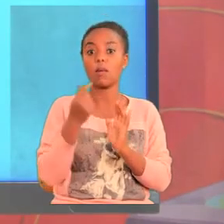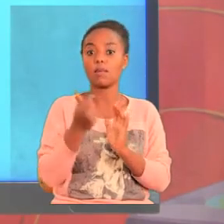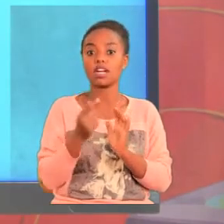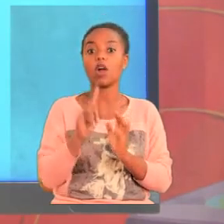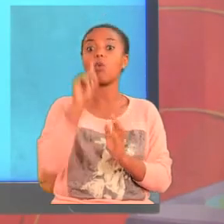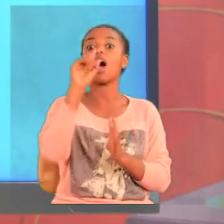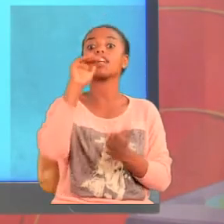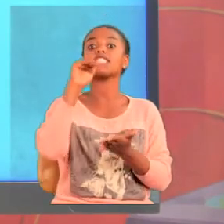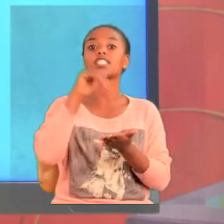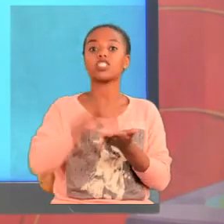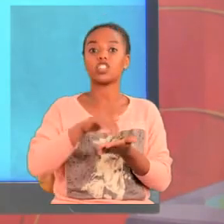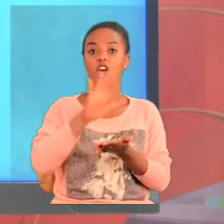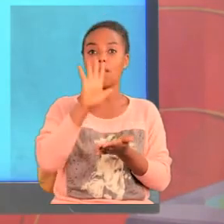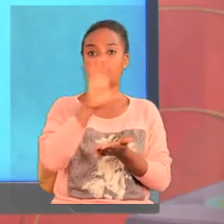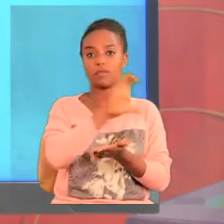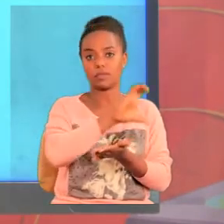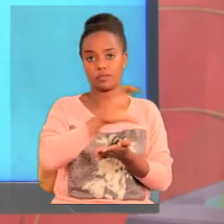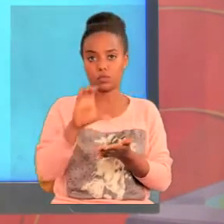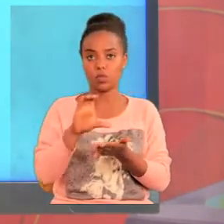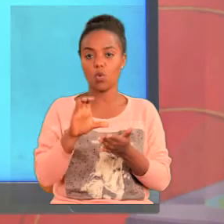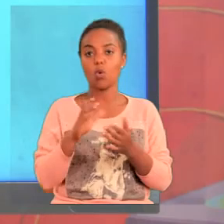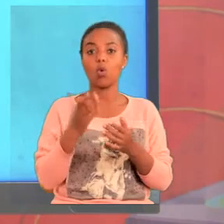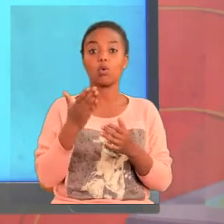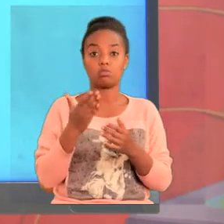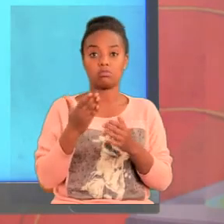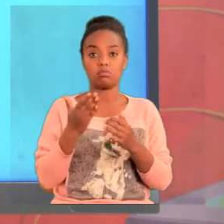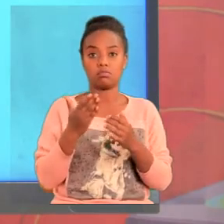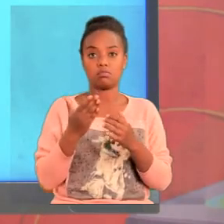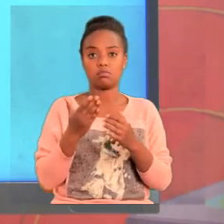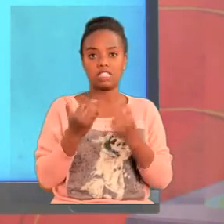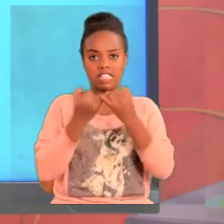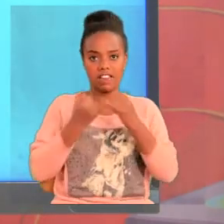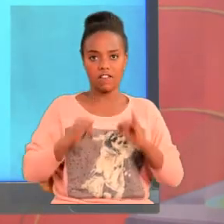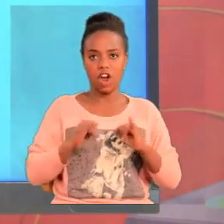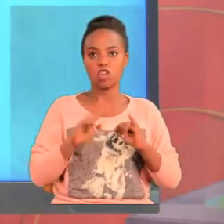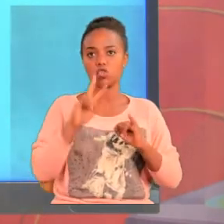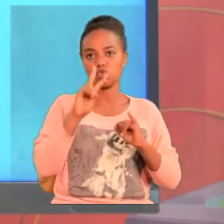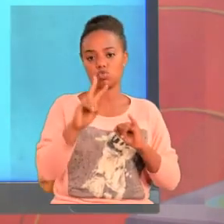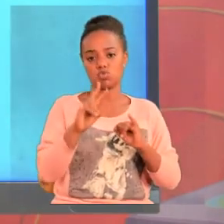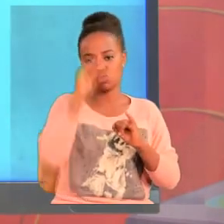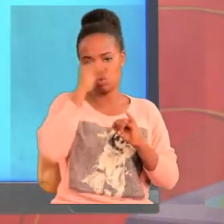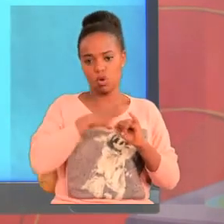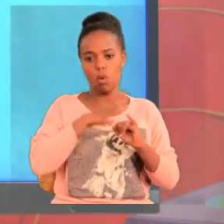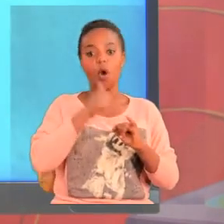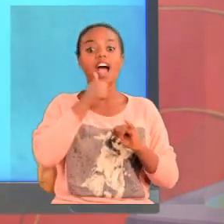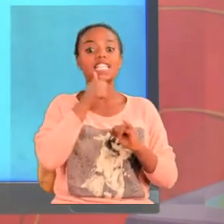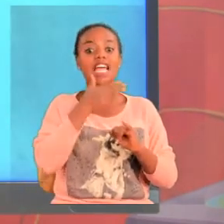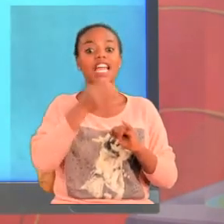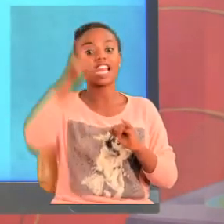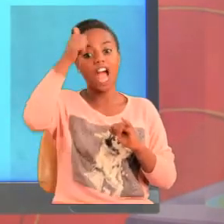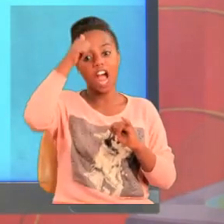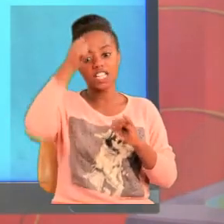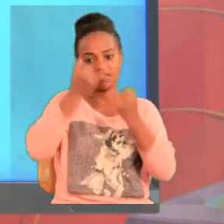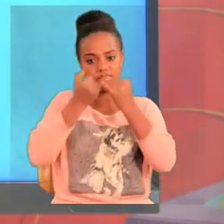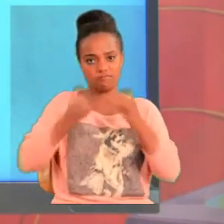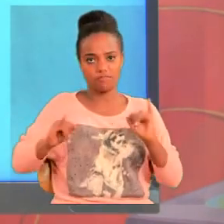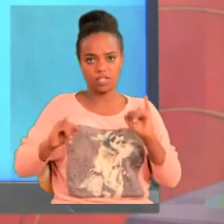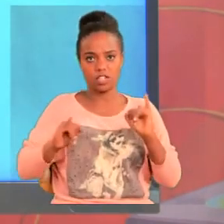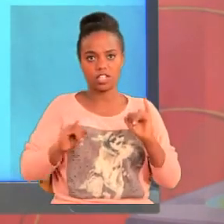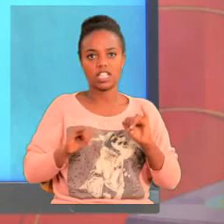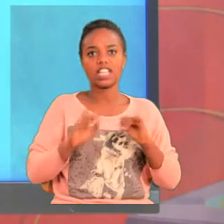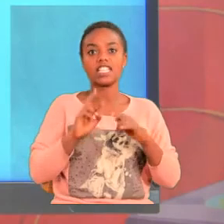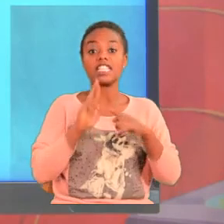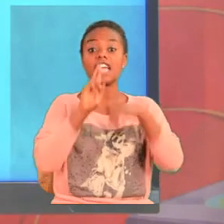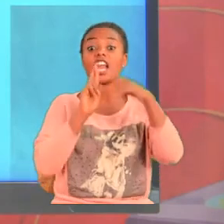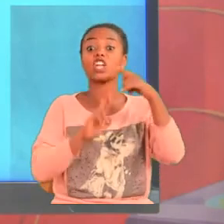Bir 1,500 was divided between two persons, Aster and Ali, in the ratio of 2